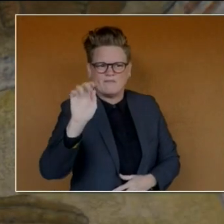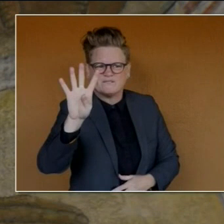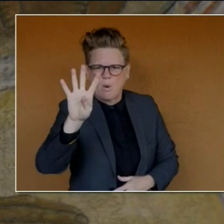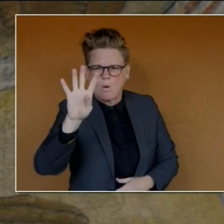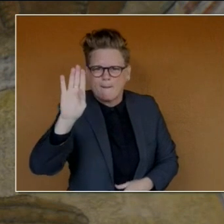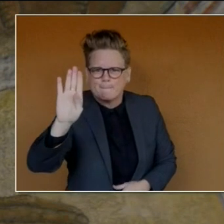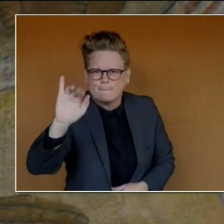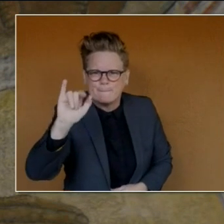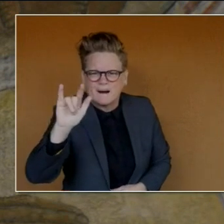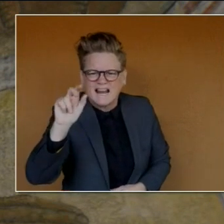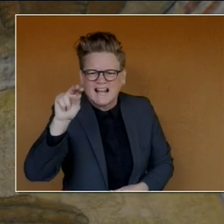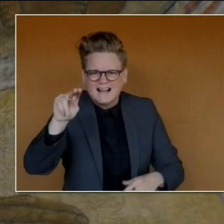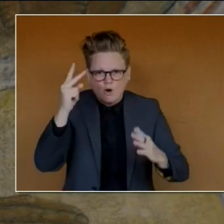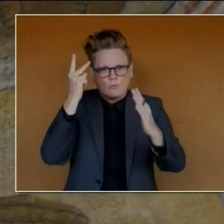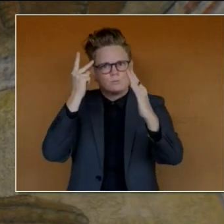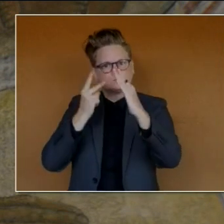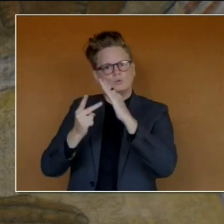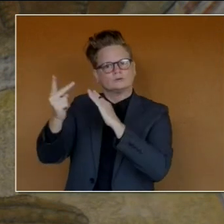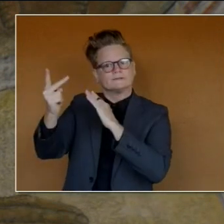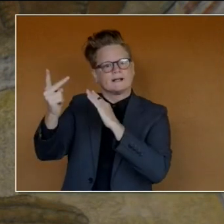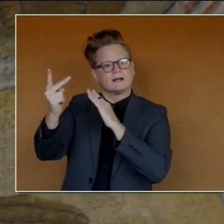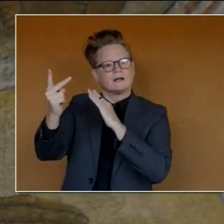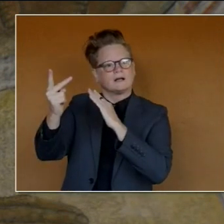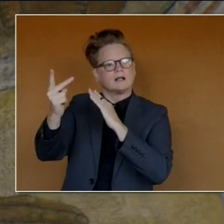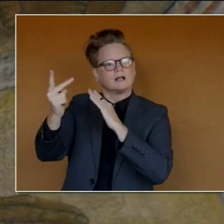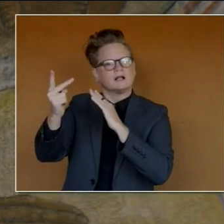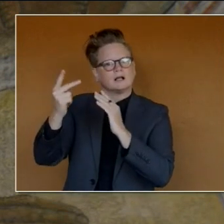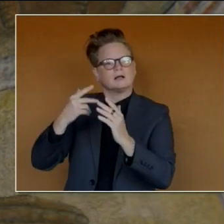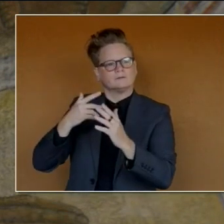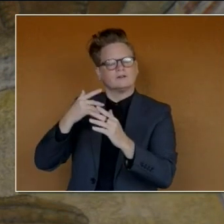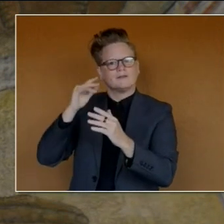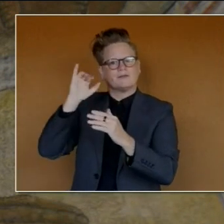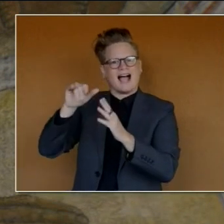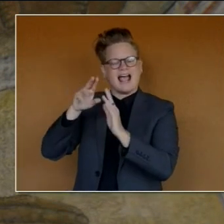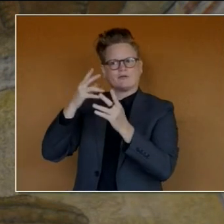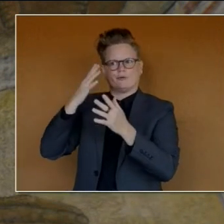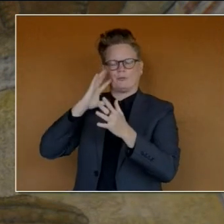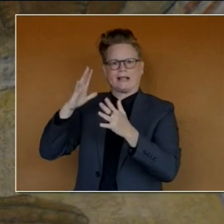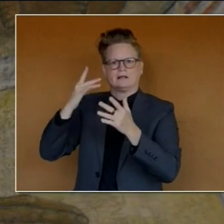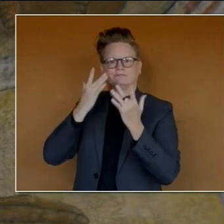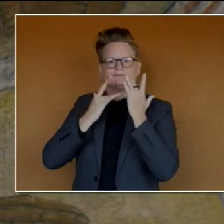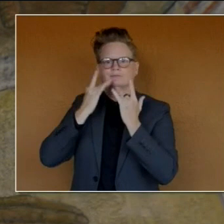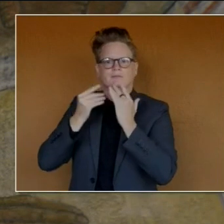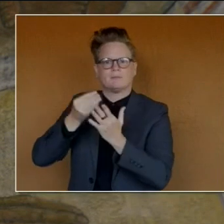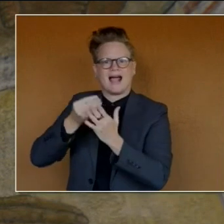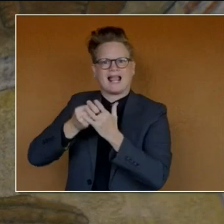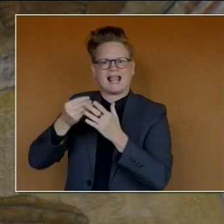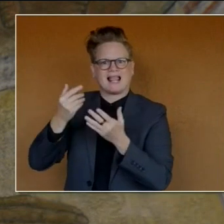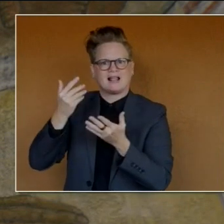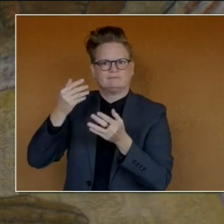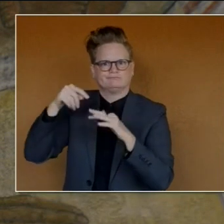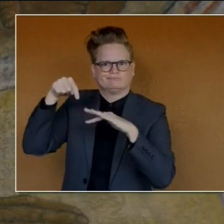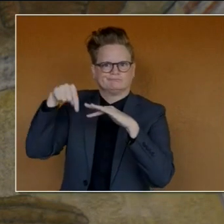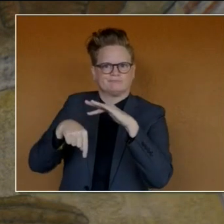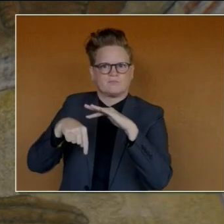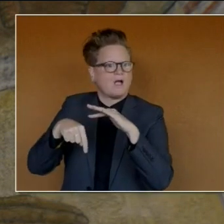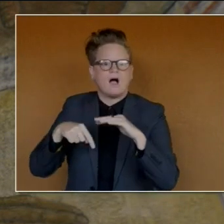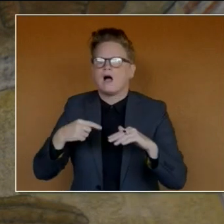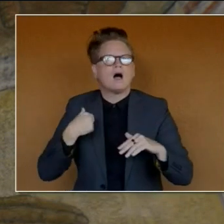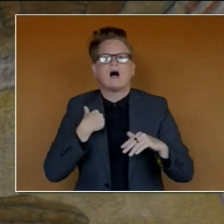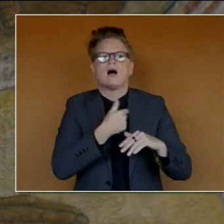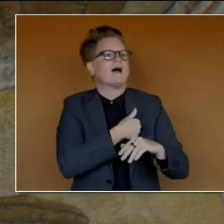of shortfall. Today we are announcing a projected $75.7 billion